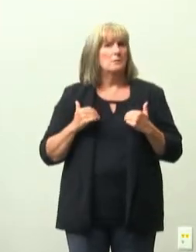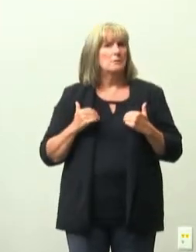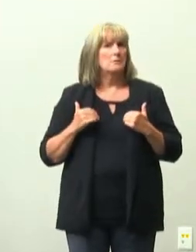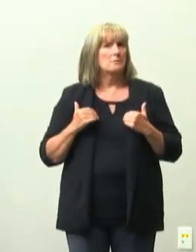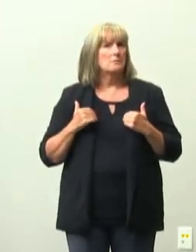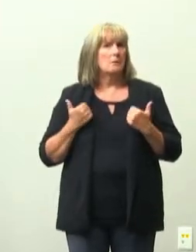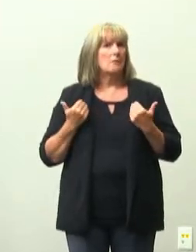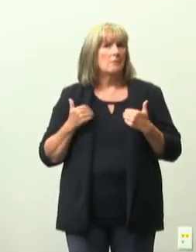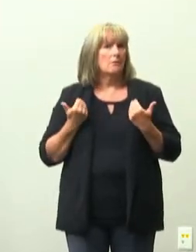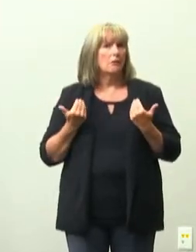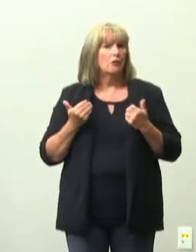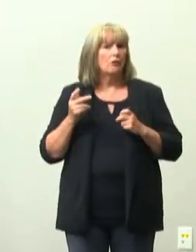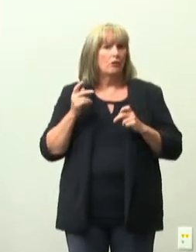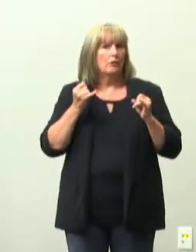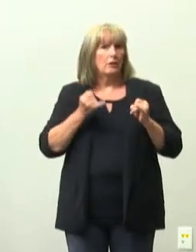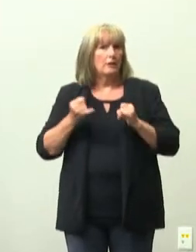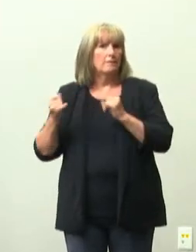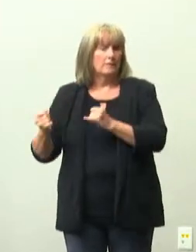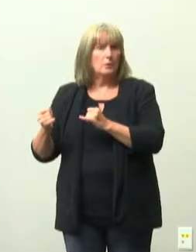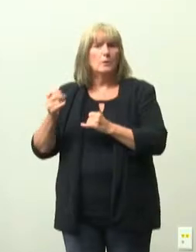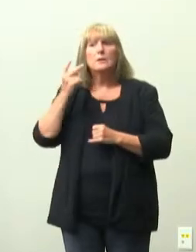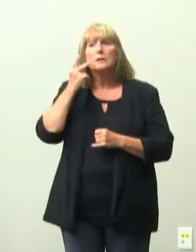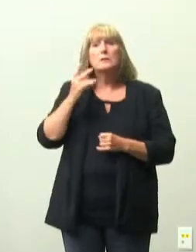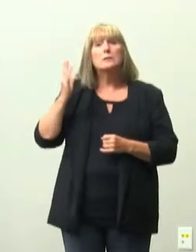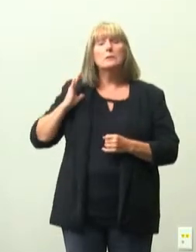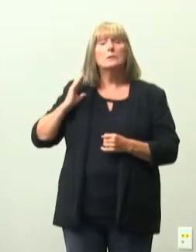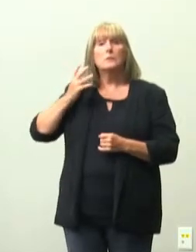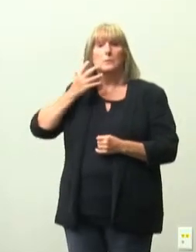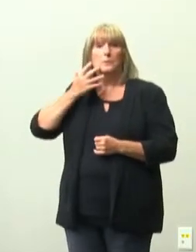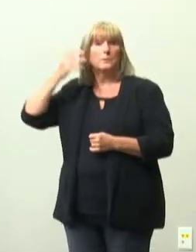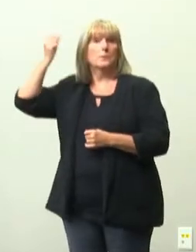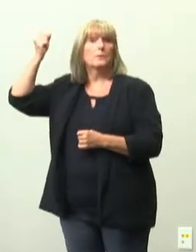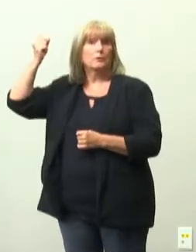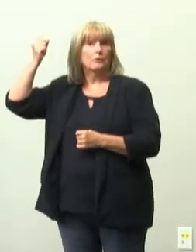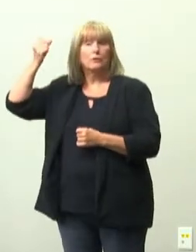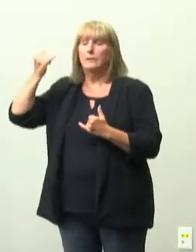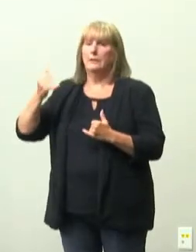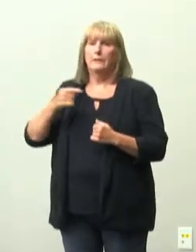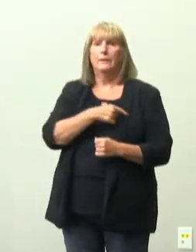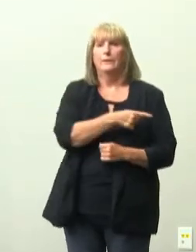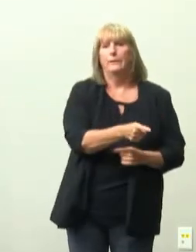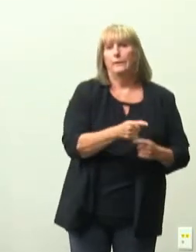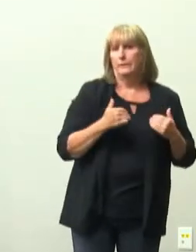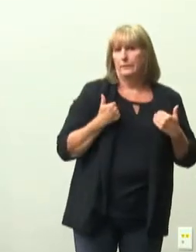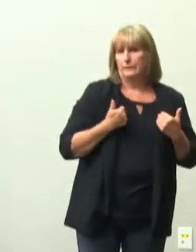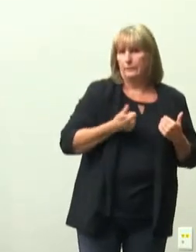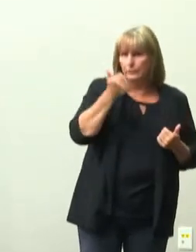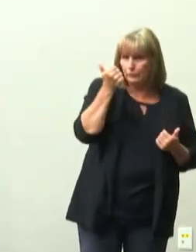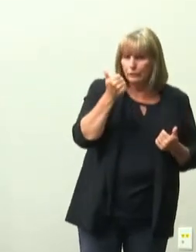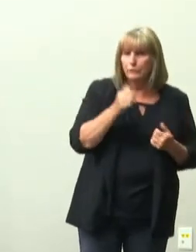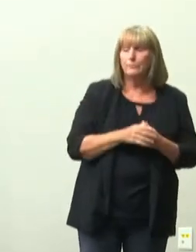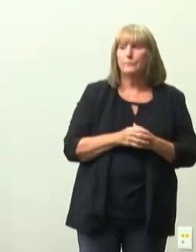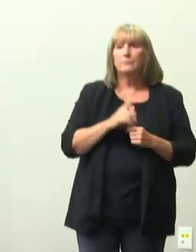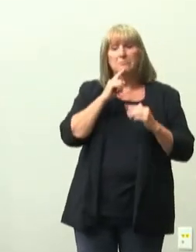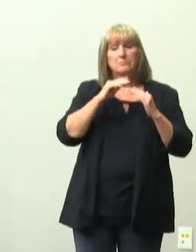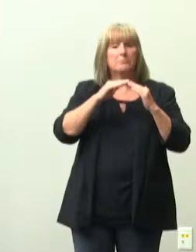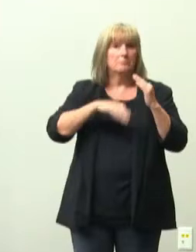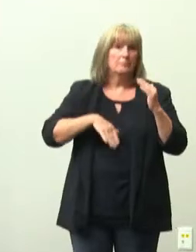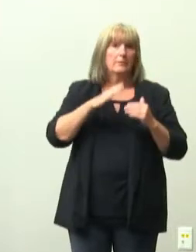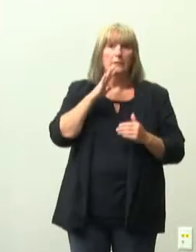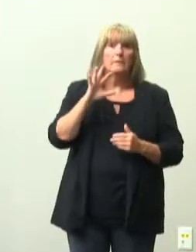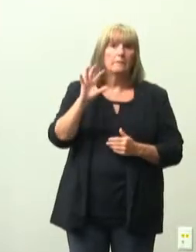of individuals, where we were seeing older adults previously, but a lot of the people we're seeing are under